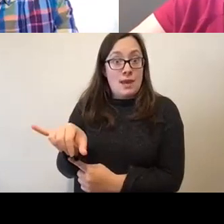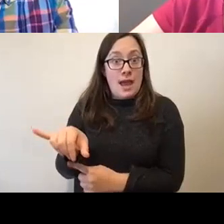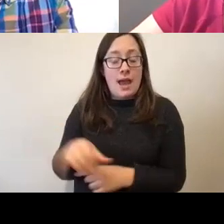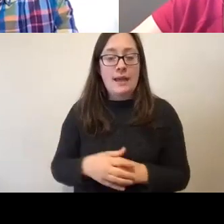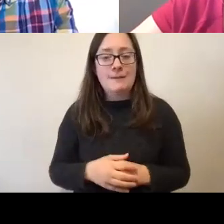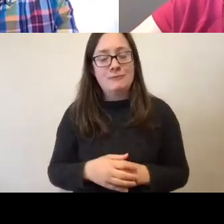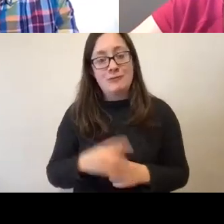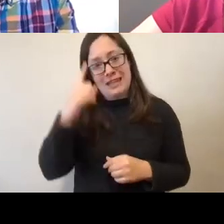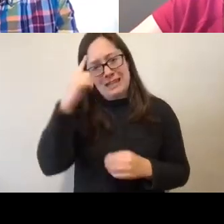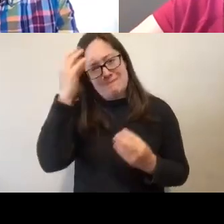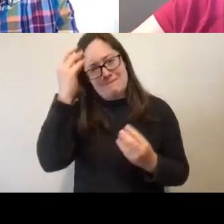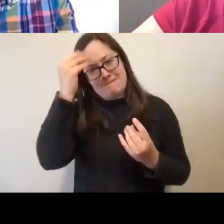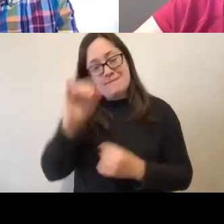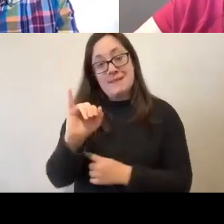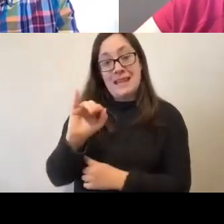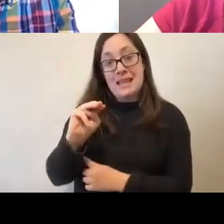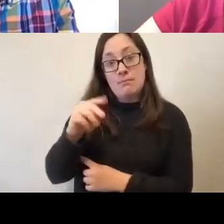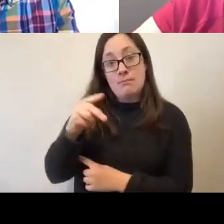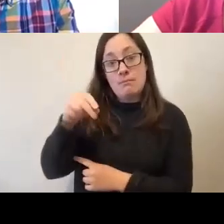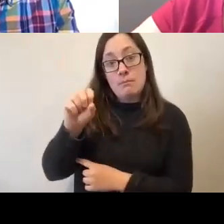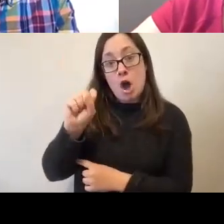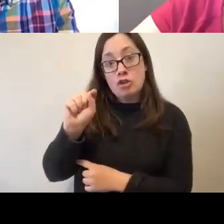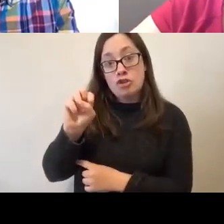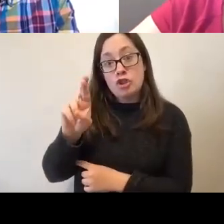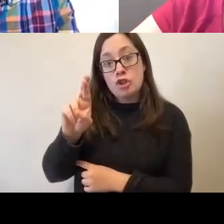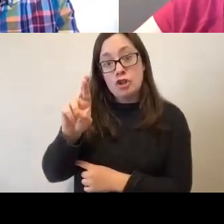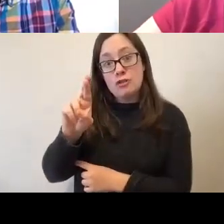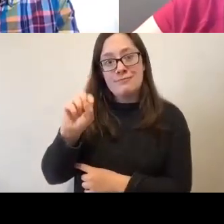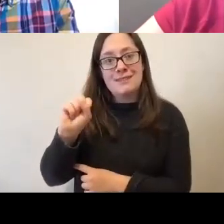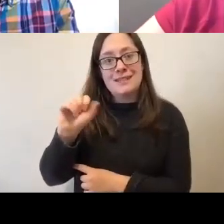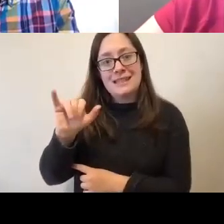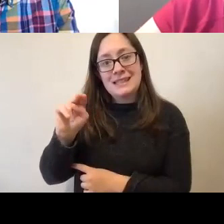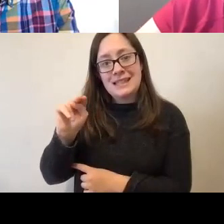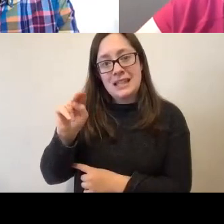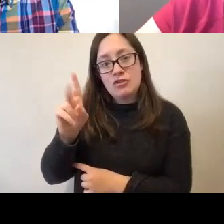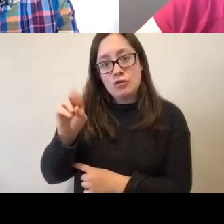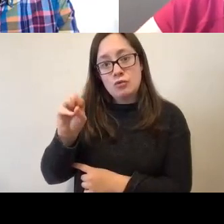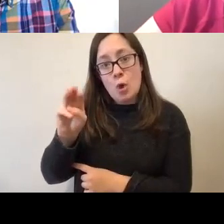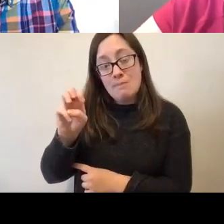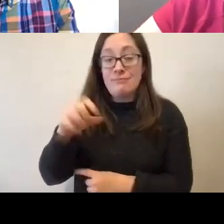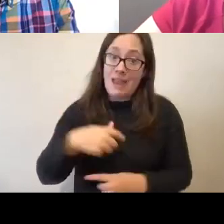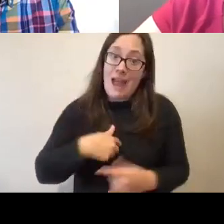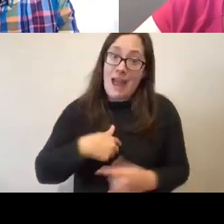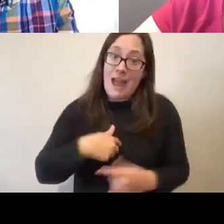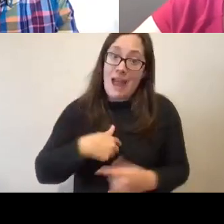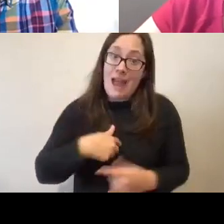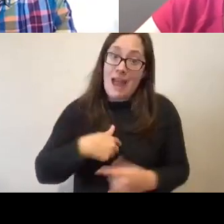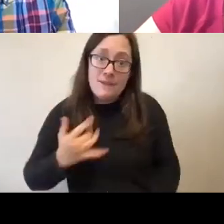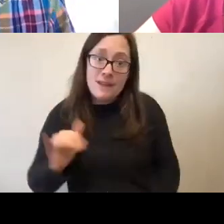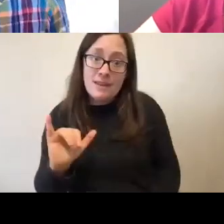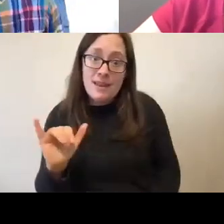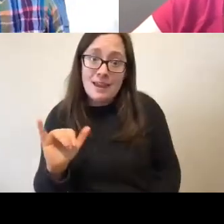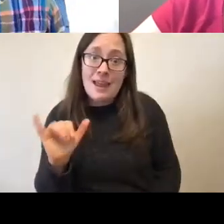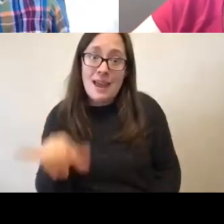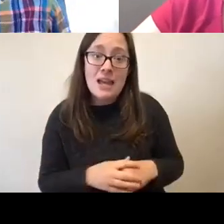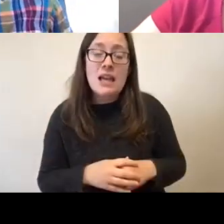made me think of imposter syndrome. I still have it. I don't know if it'll ever go away, honestly. So I just want to